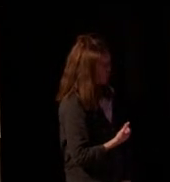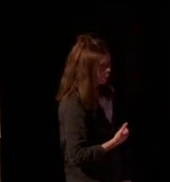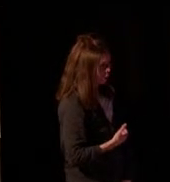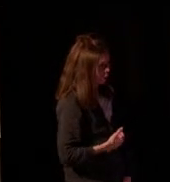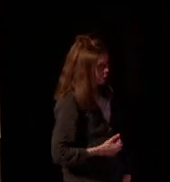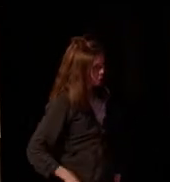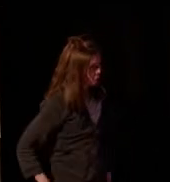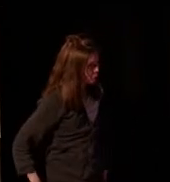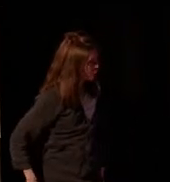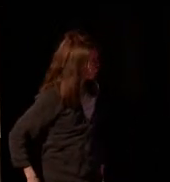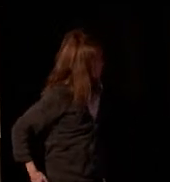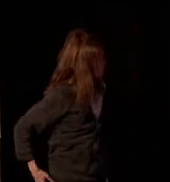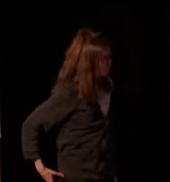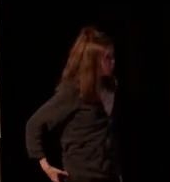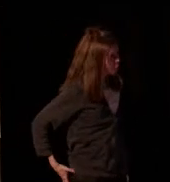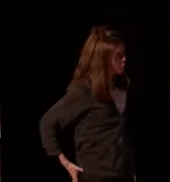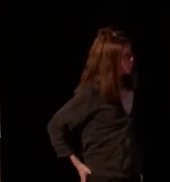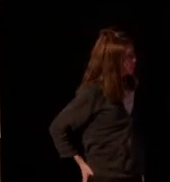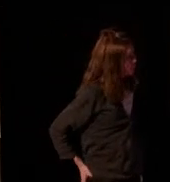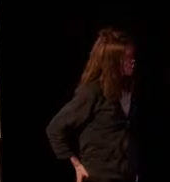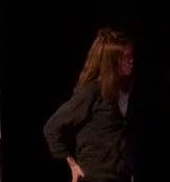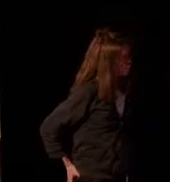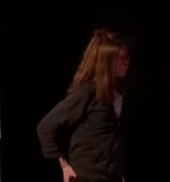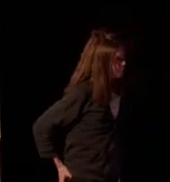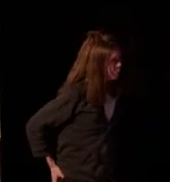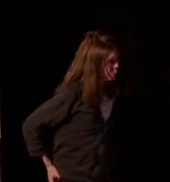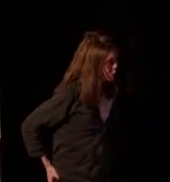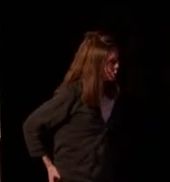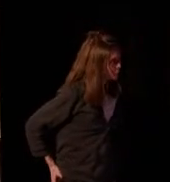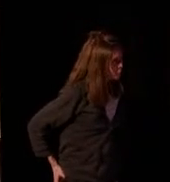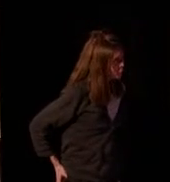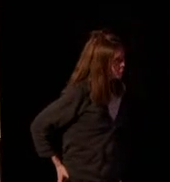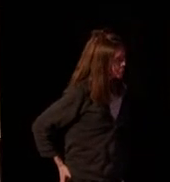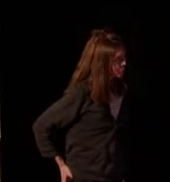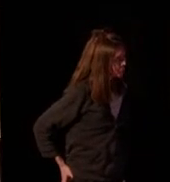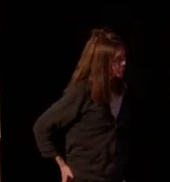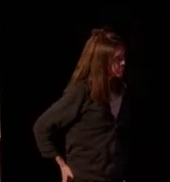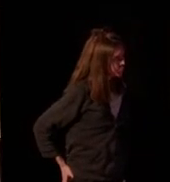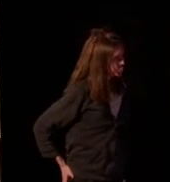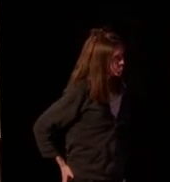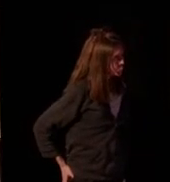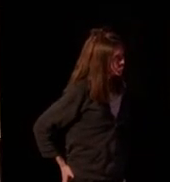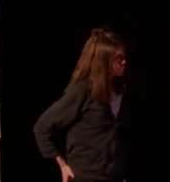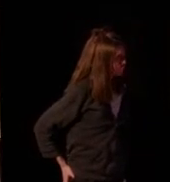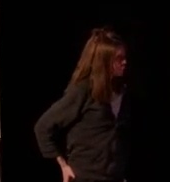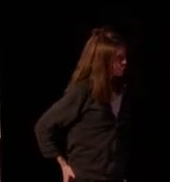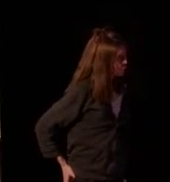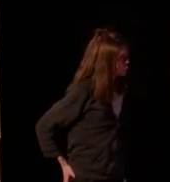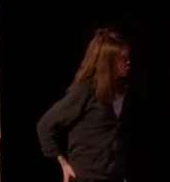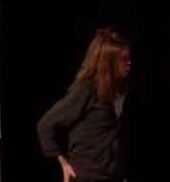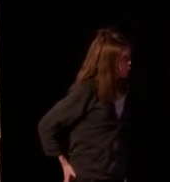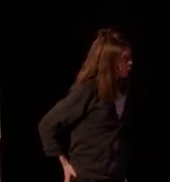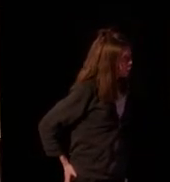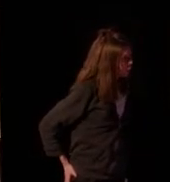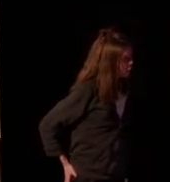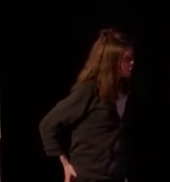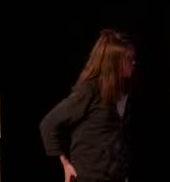No. She swears is not is and swears that you would believe her saying. However, you lean to the